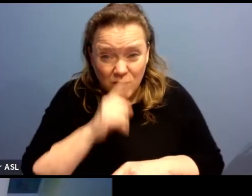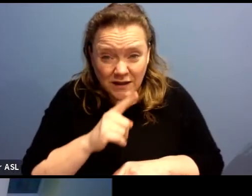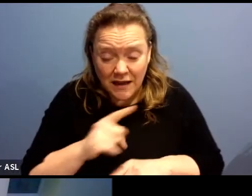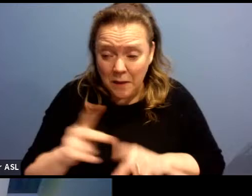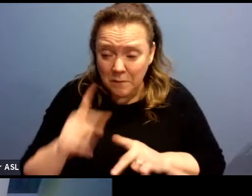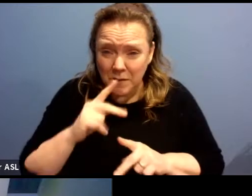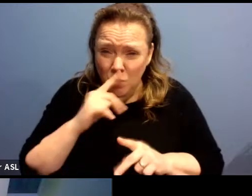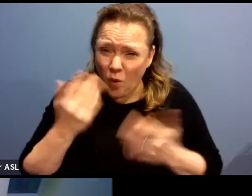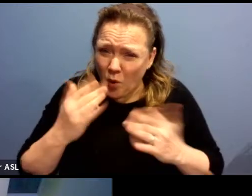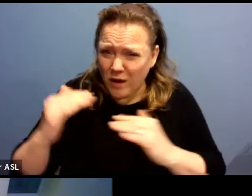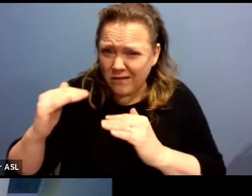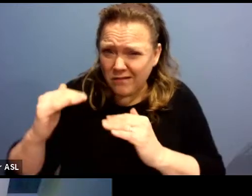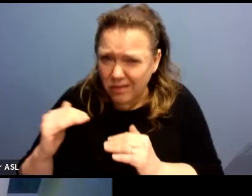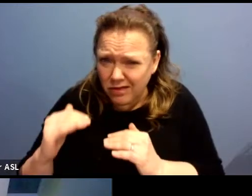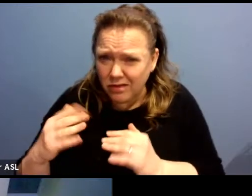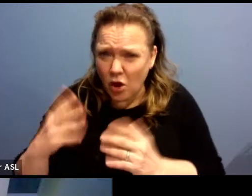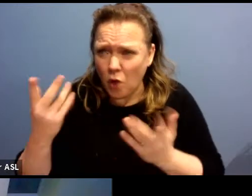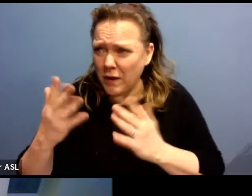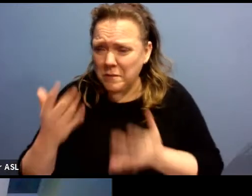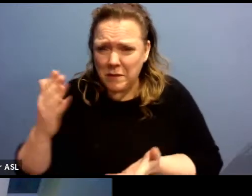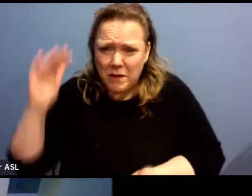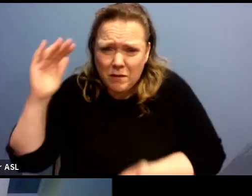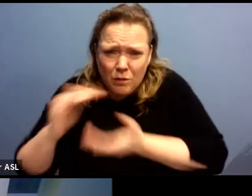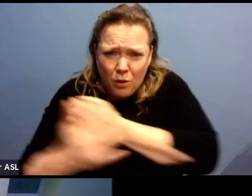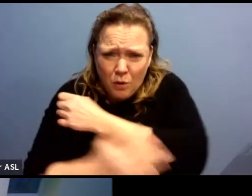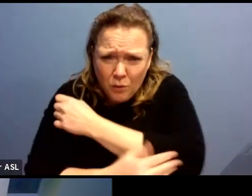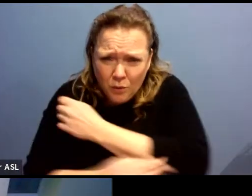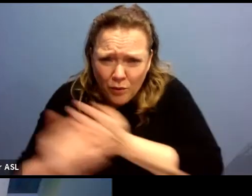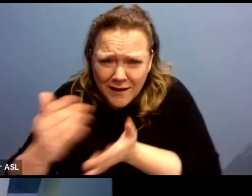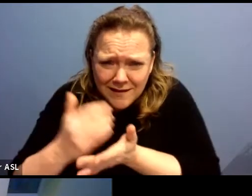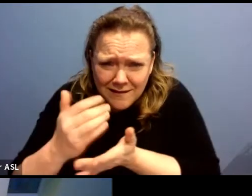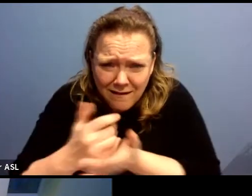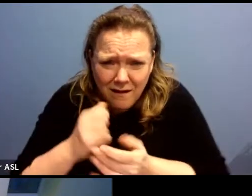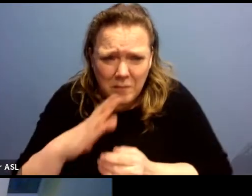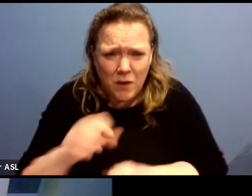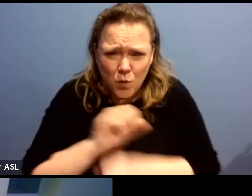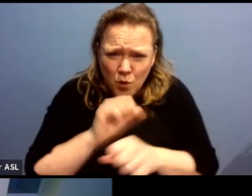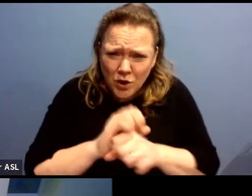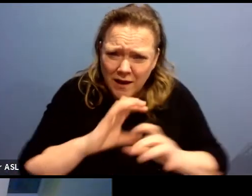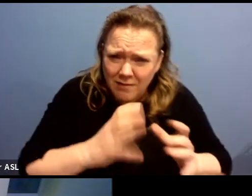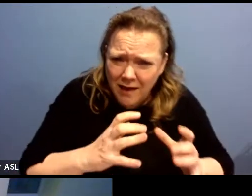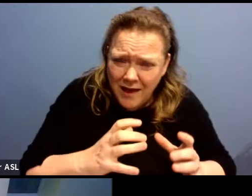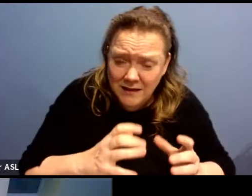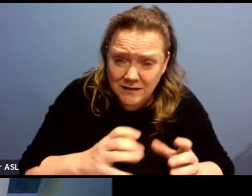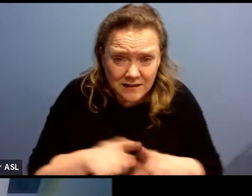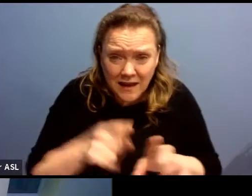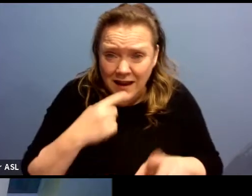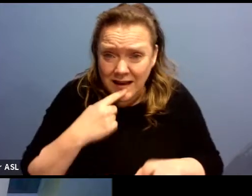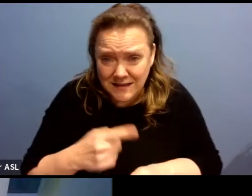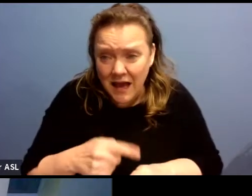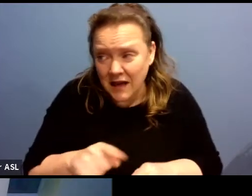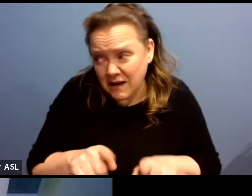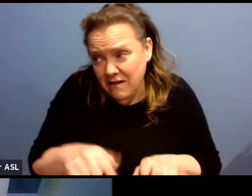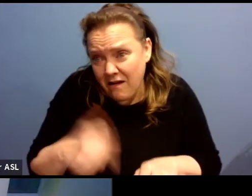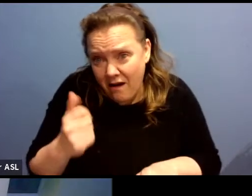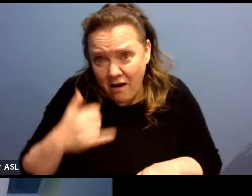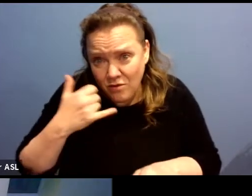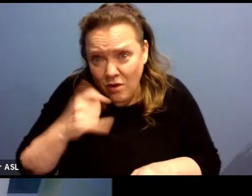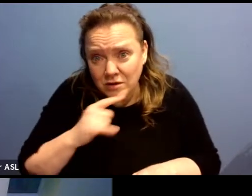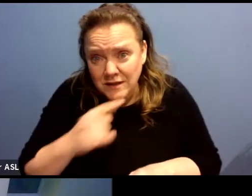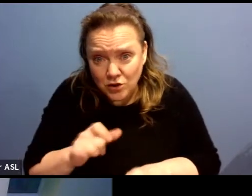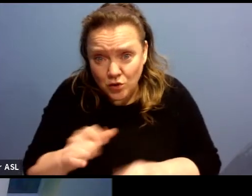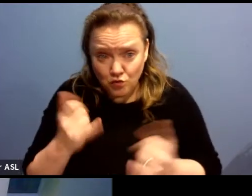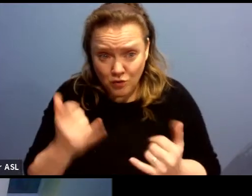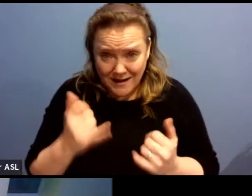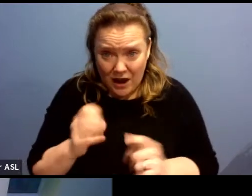the poor, and for the working class, because unfortunately, as my previous colleague had mentioned, we are in a climate crisis,